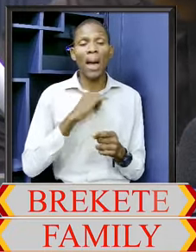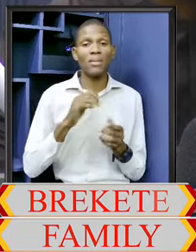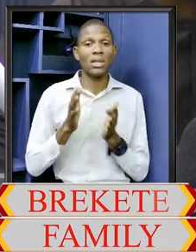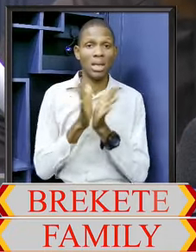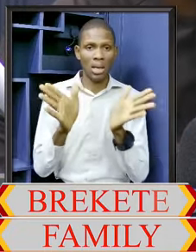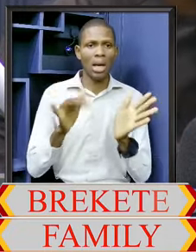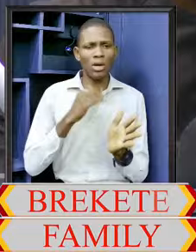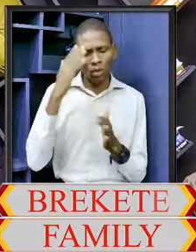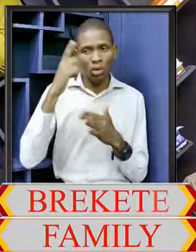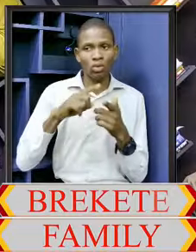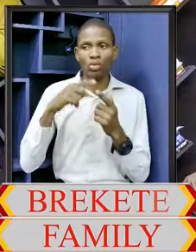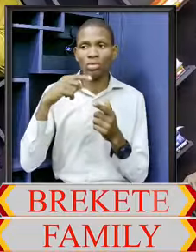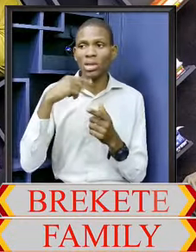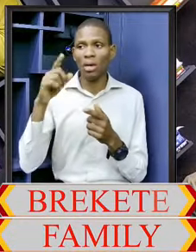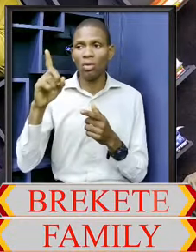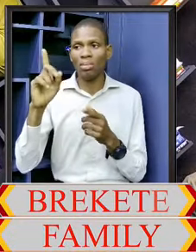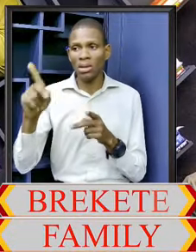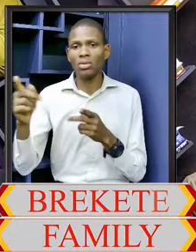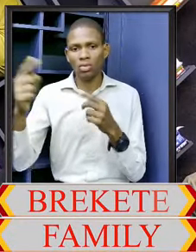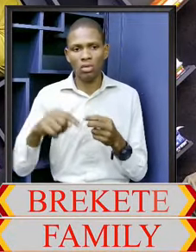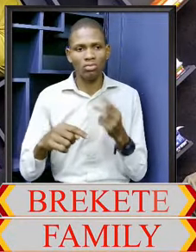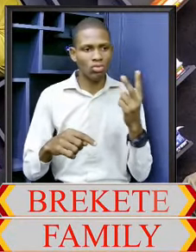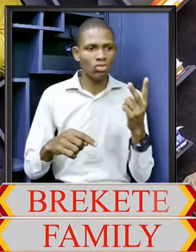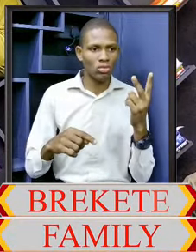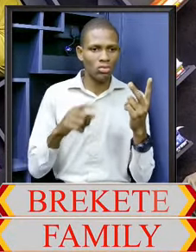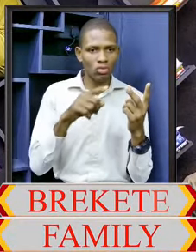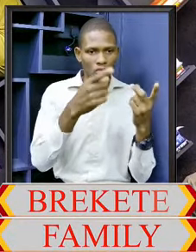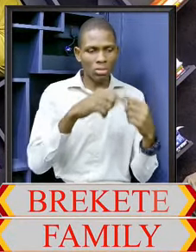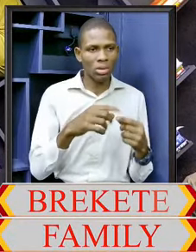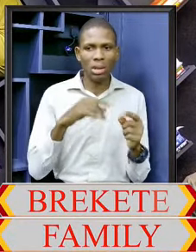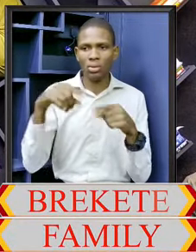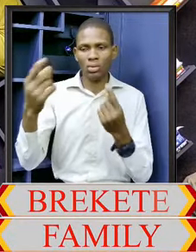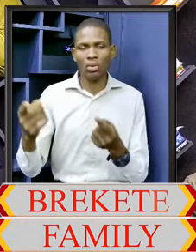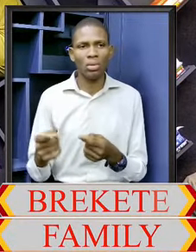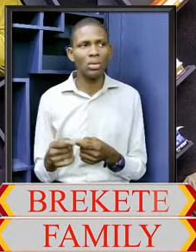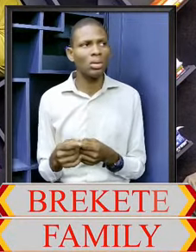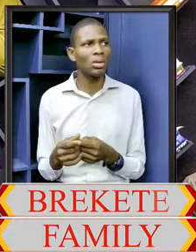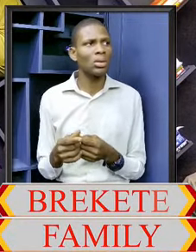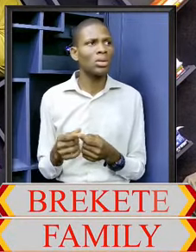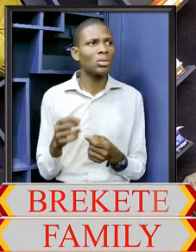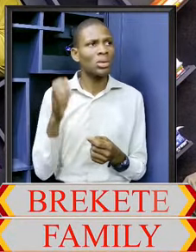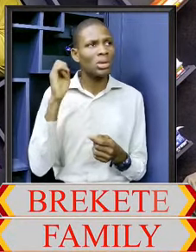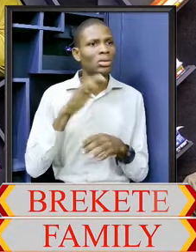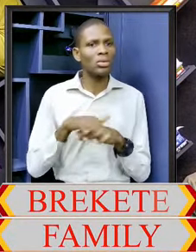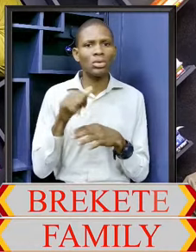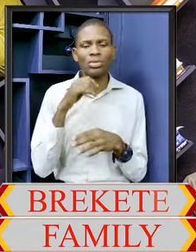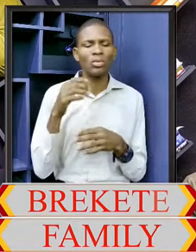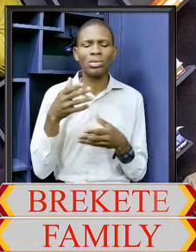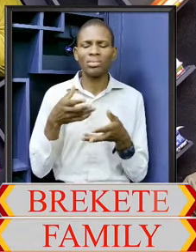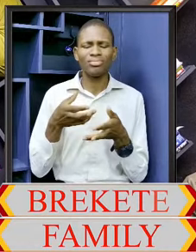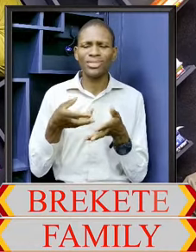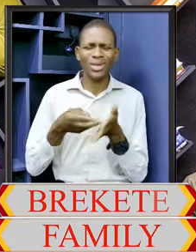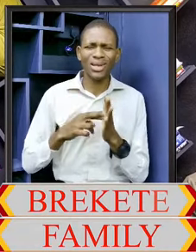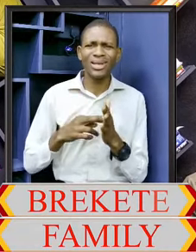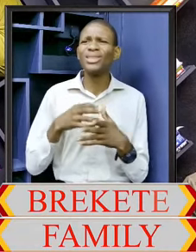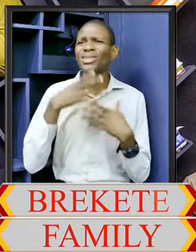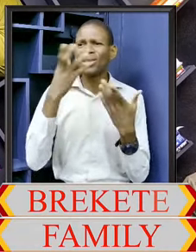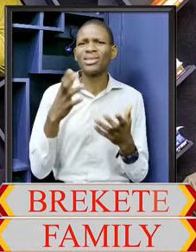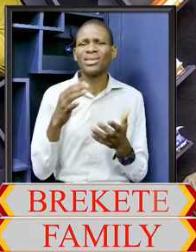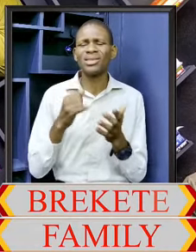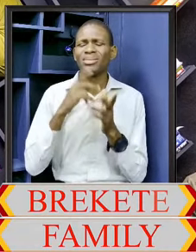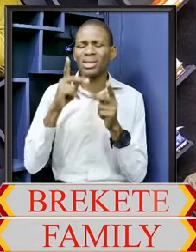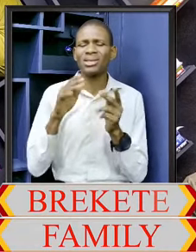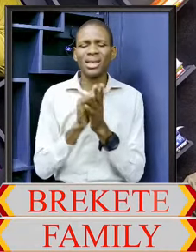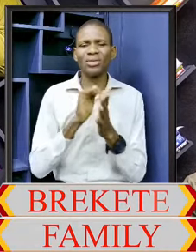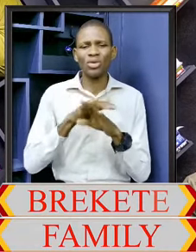to one, come, he comes. I say to another one, go, he goes. It doesn't require shouting. Now, who know